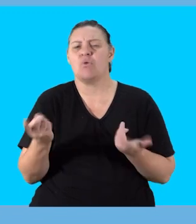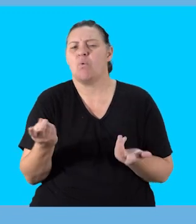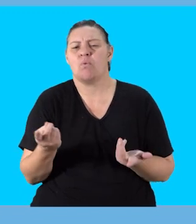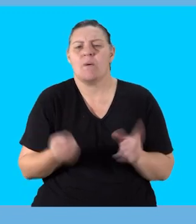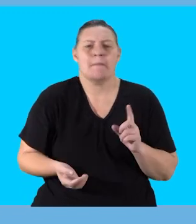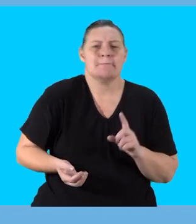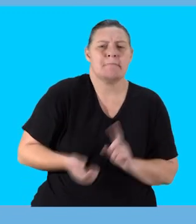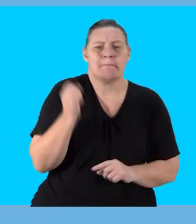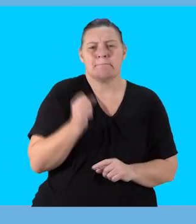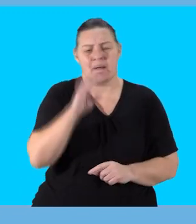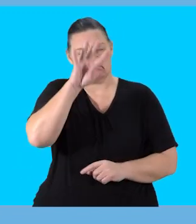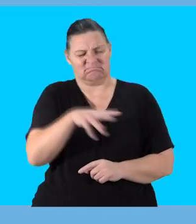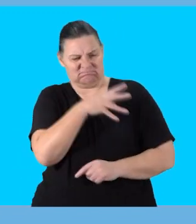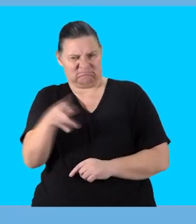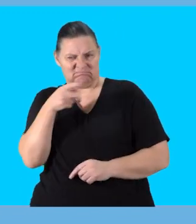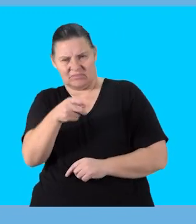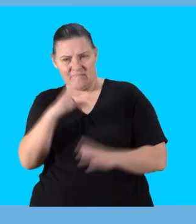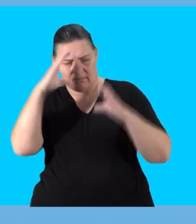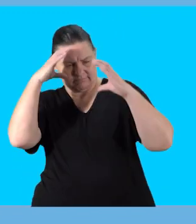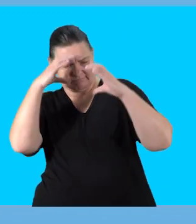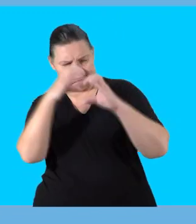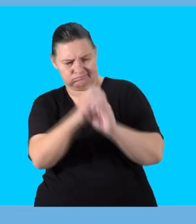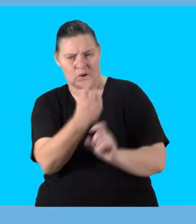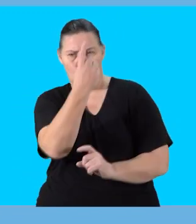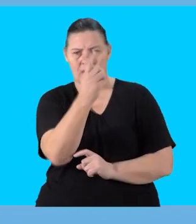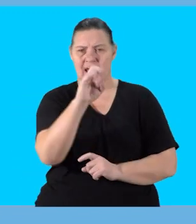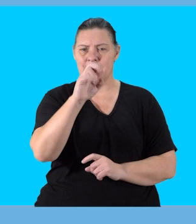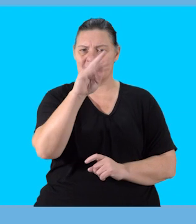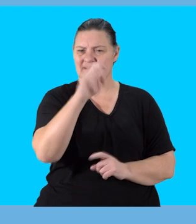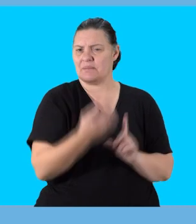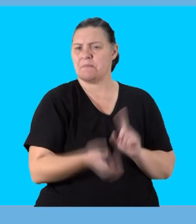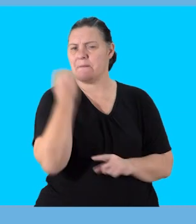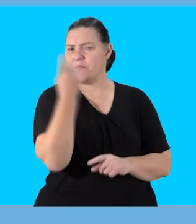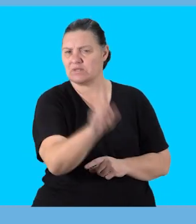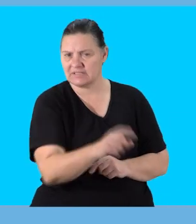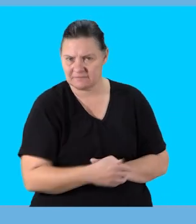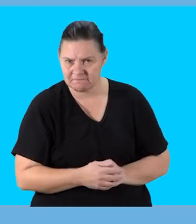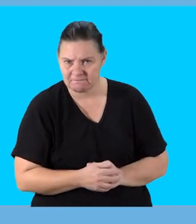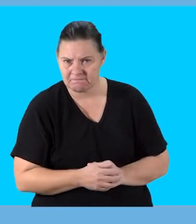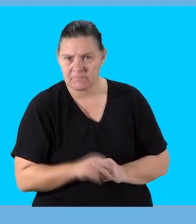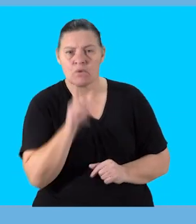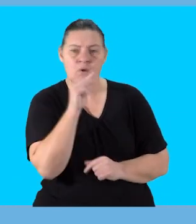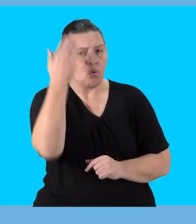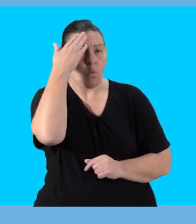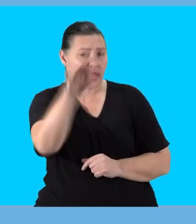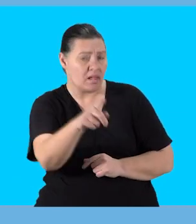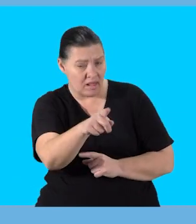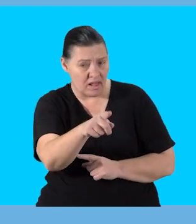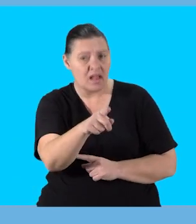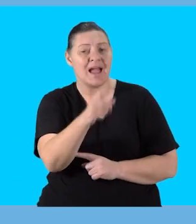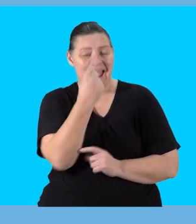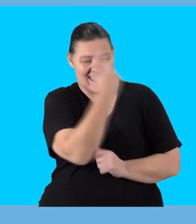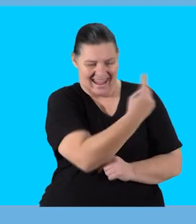Now, what is it that you find in the periodic table when you zoom into one element? What is it that you find? So in the periodic table, we know